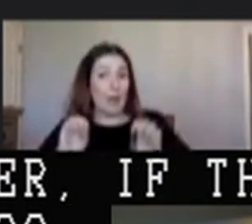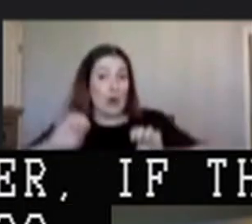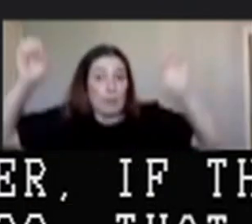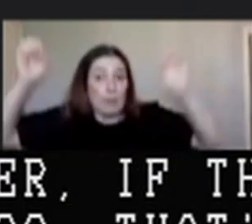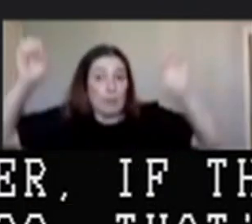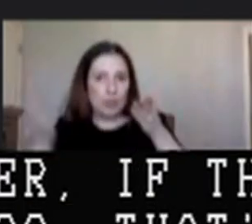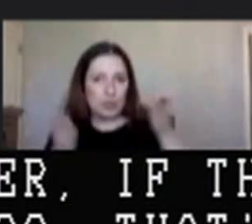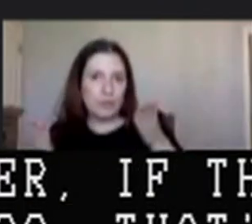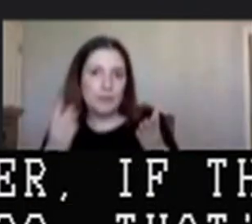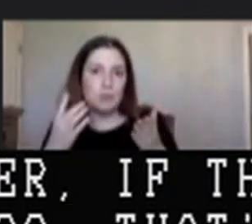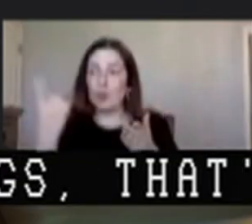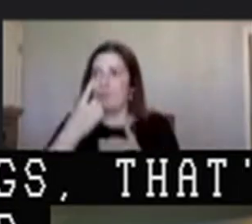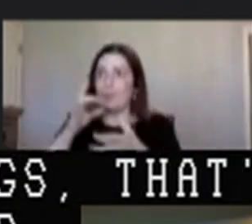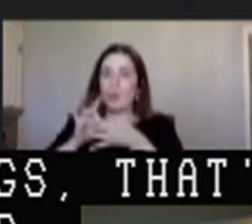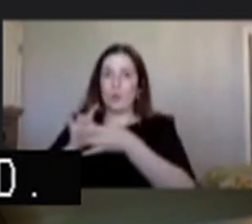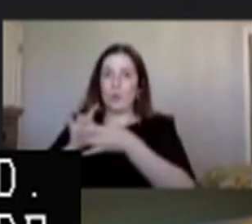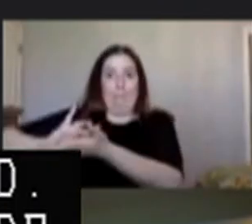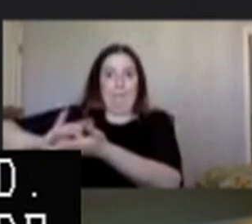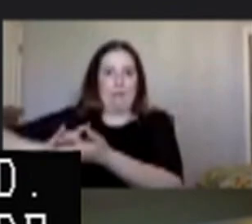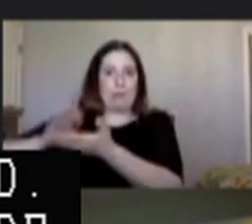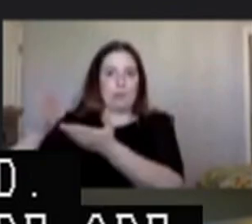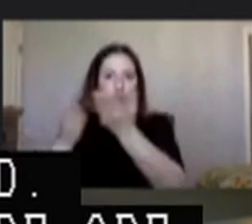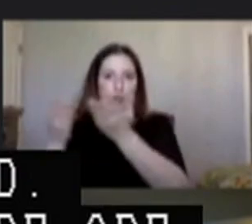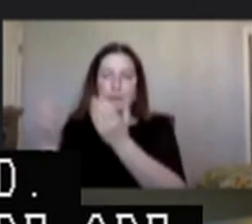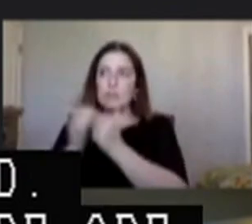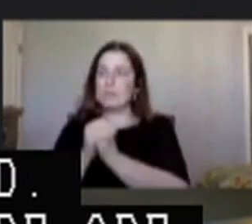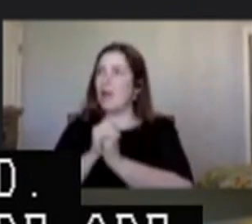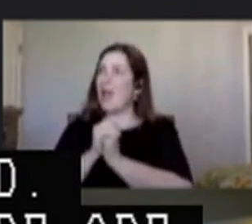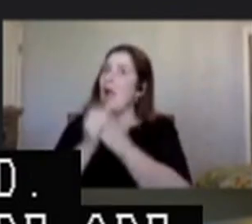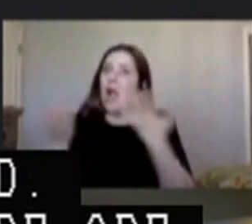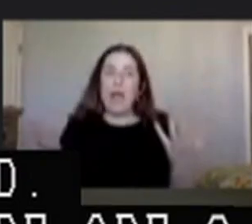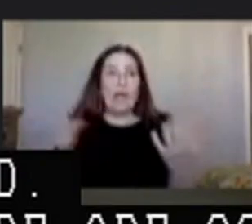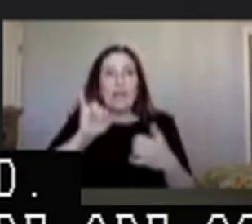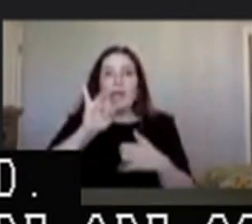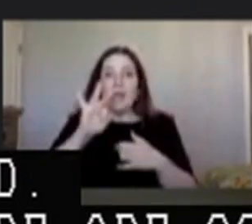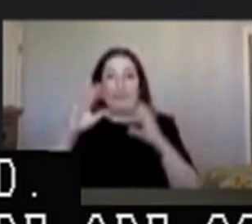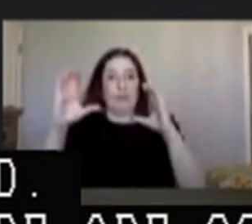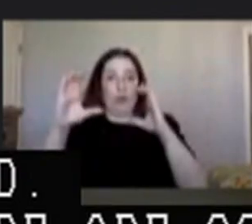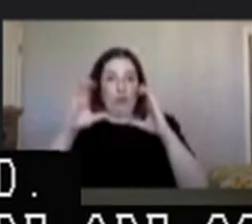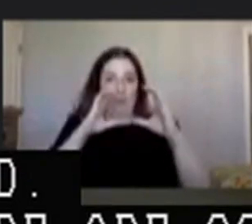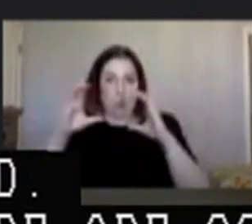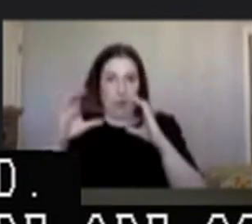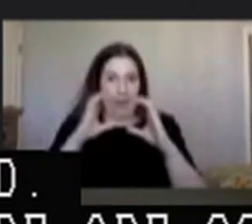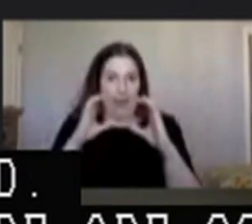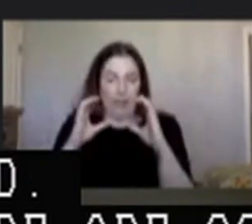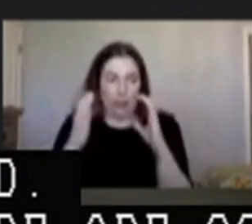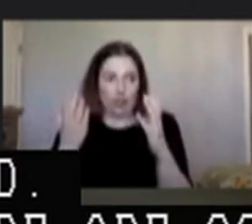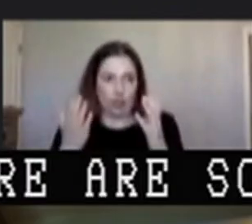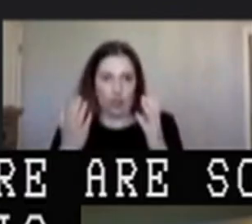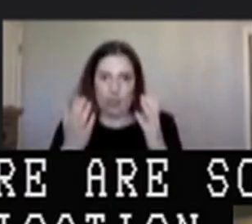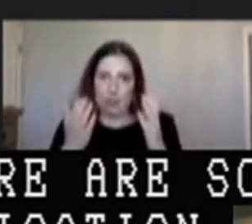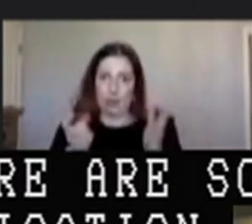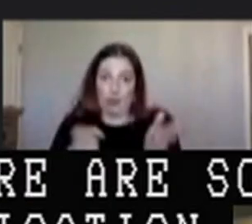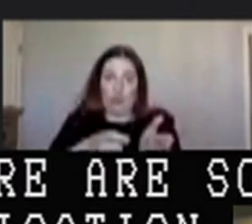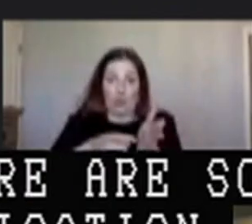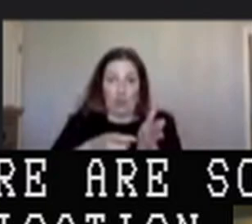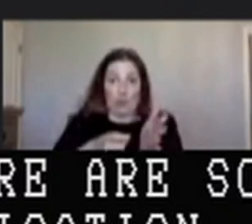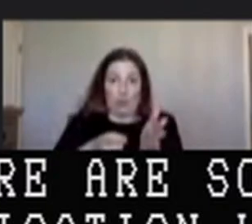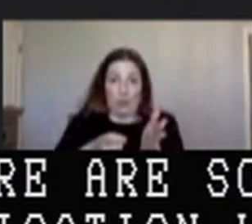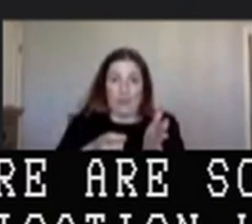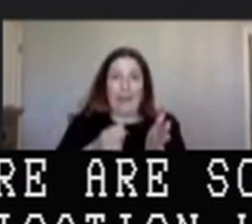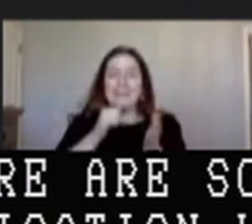are some places where a communication level is beyond medical, but